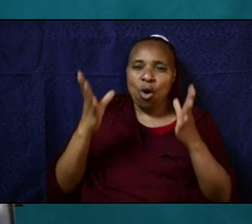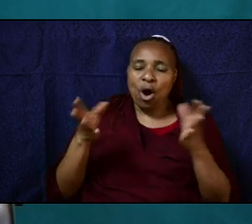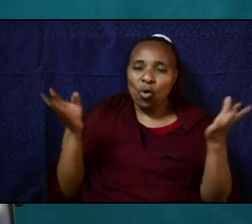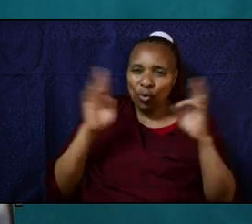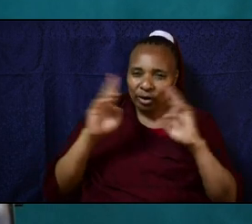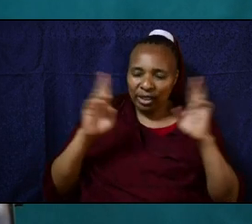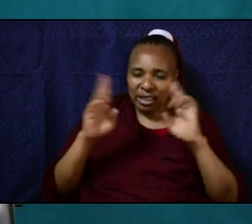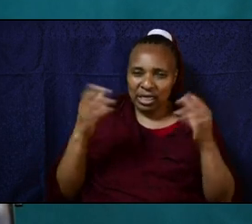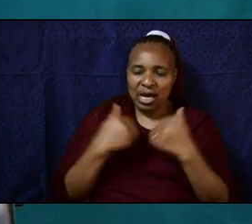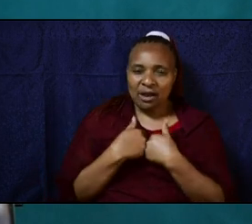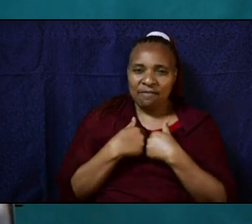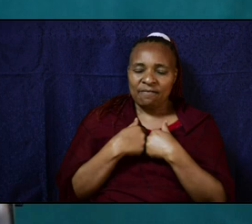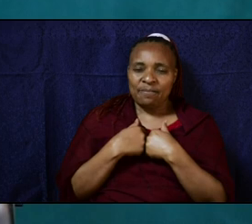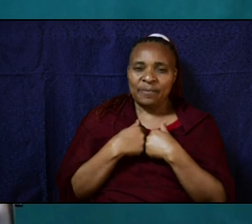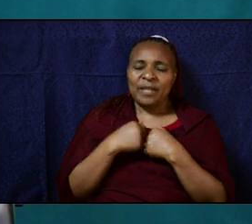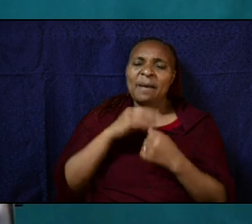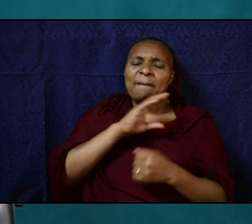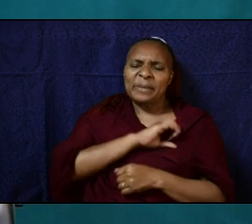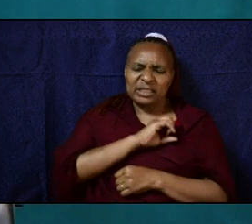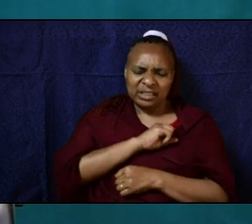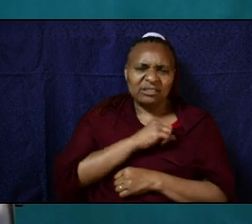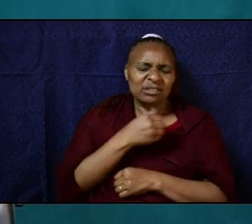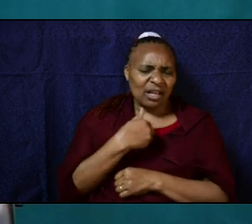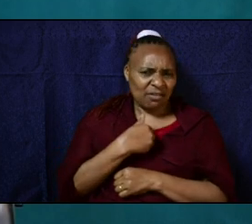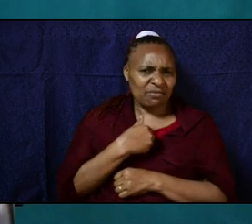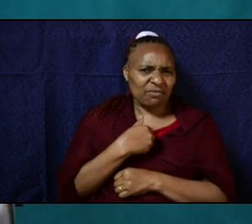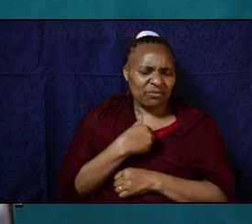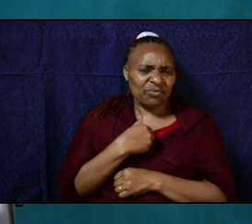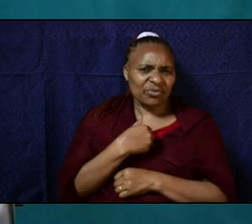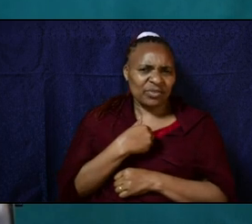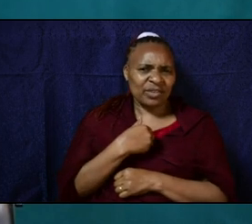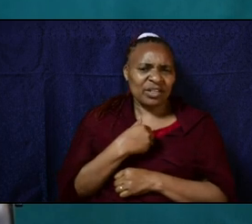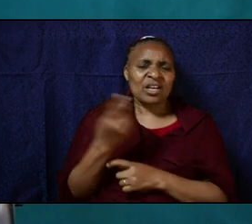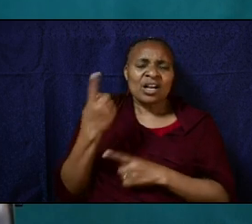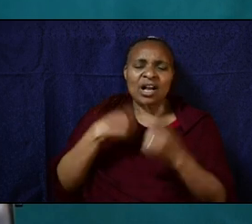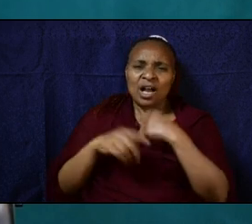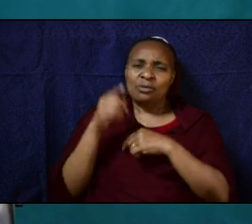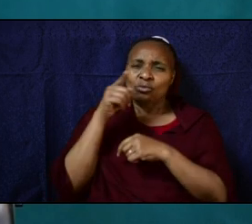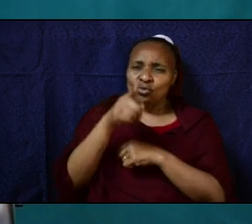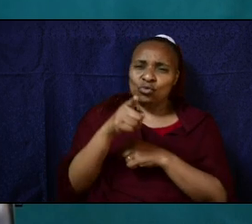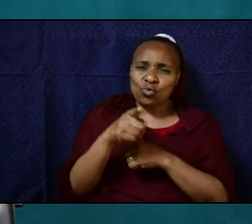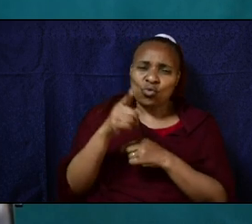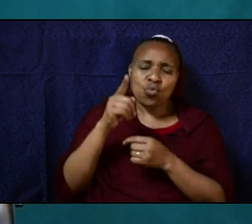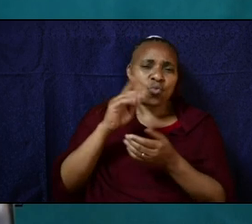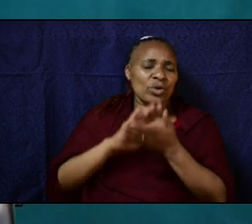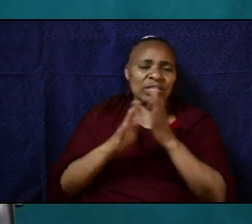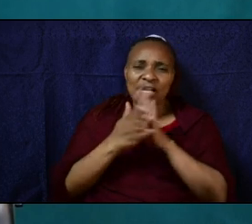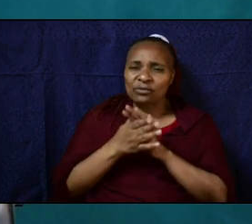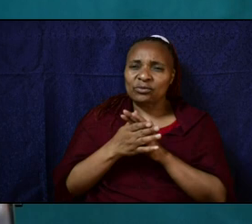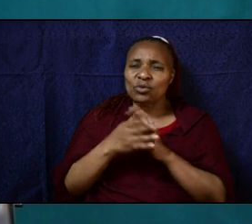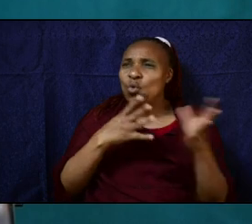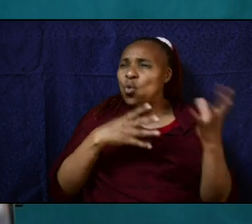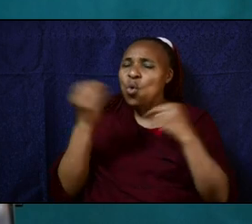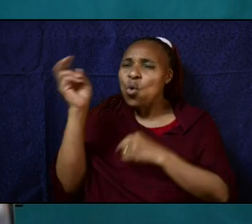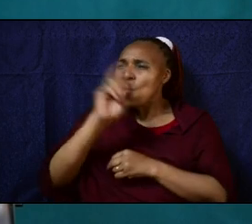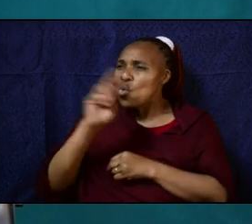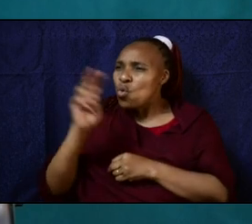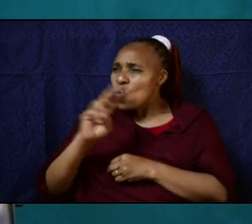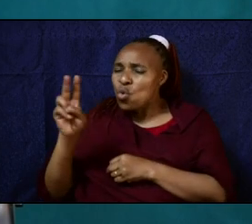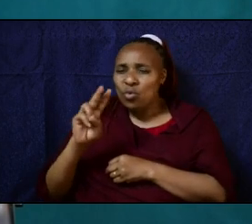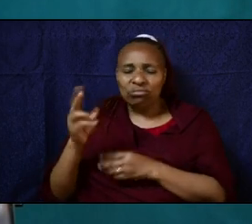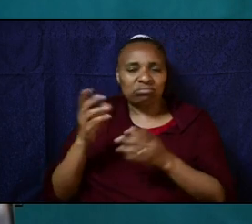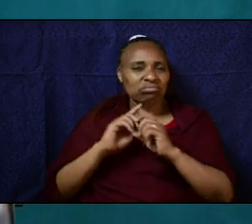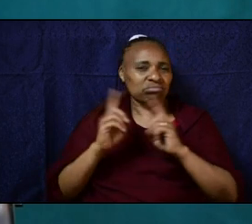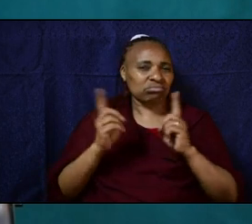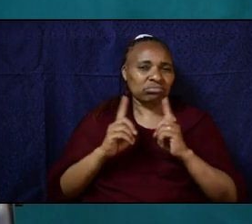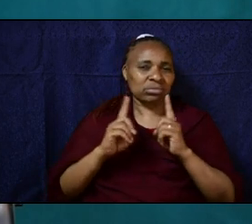already had. So be patient, and I think it'll just come to you without you. You don't have to go looking for it. It'll